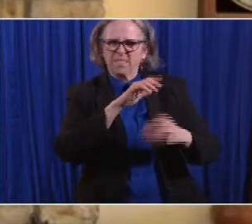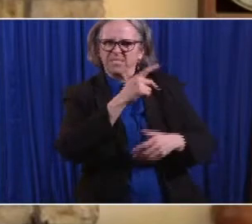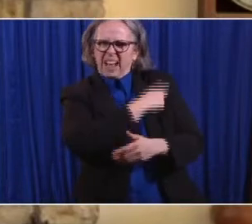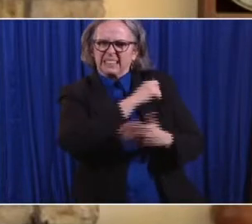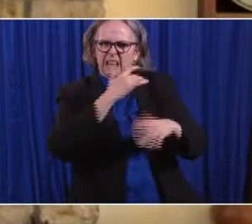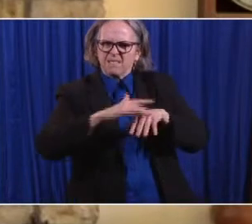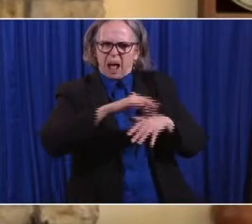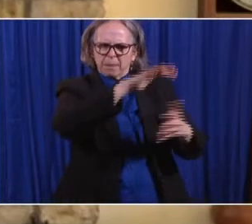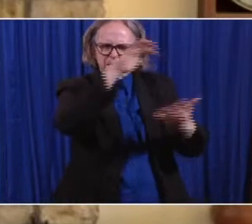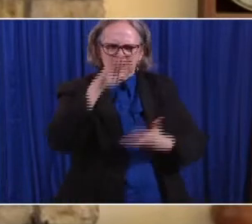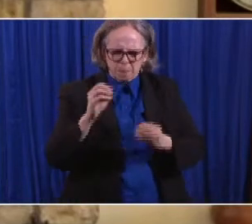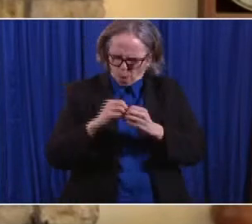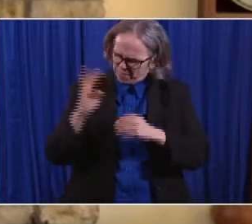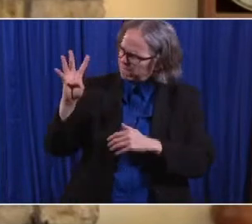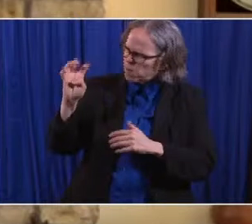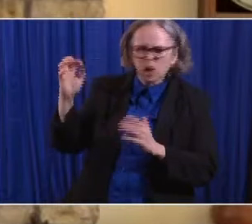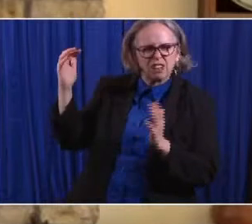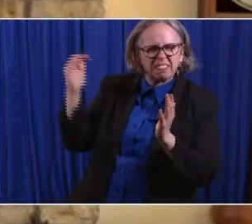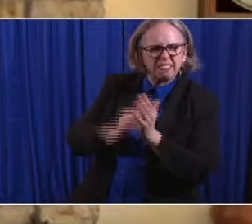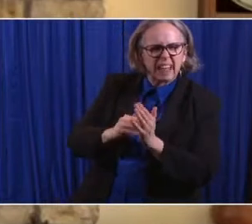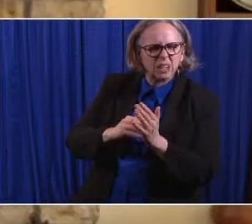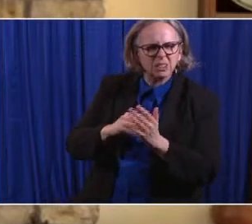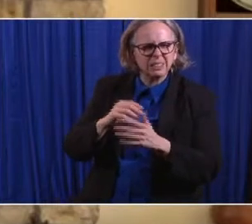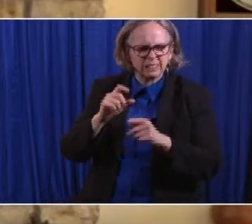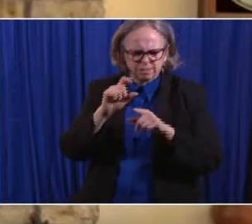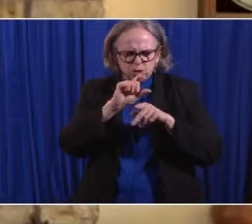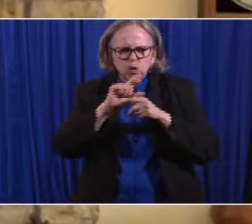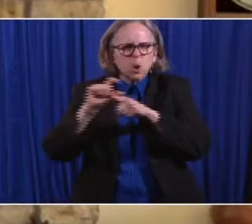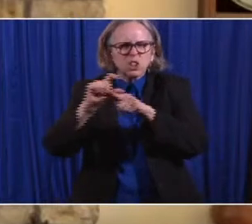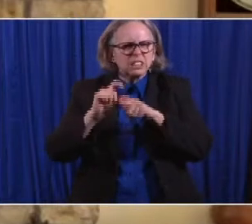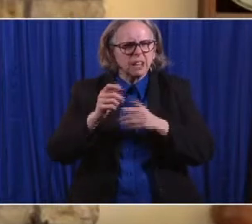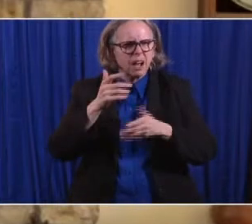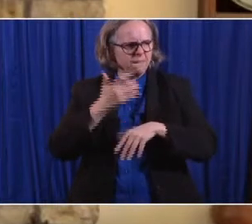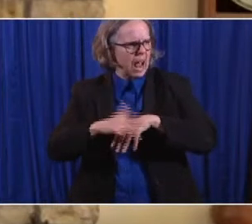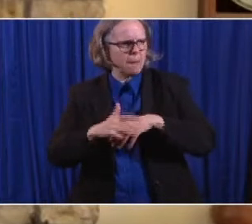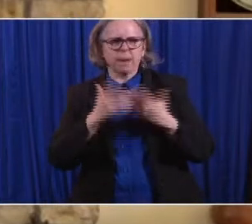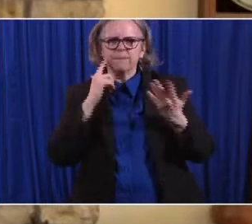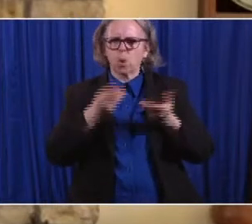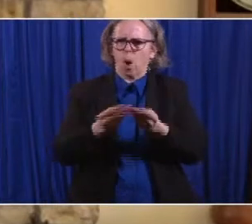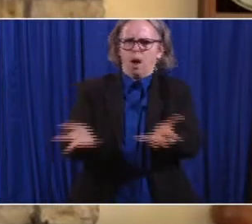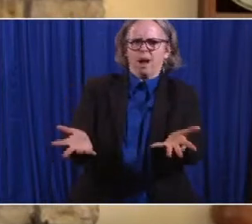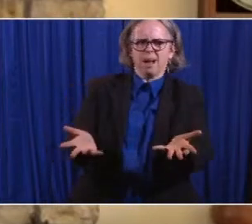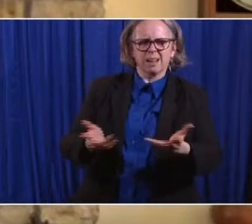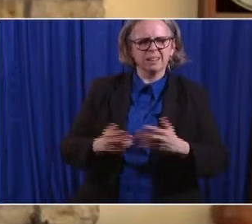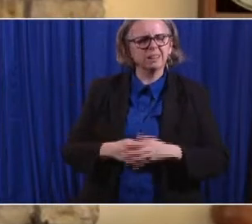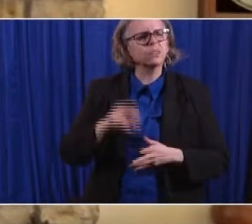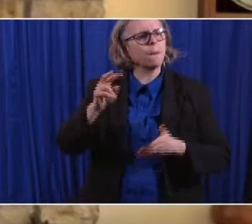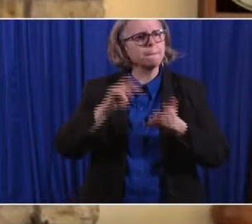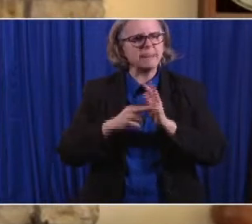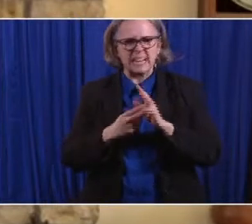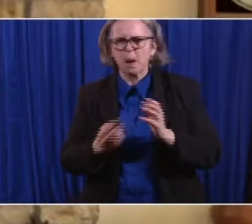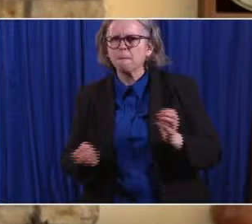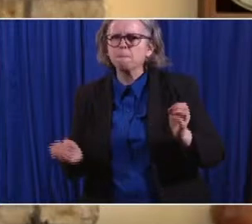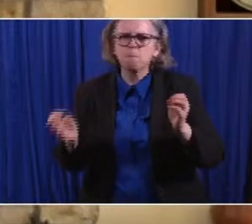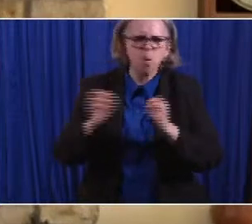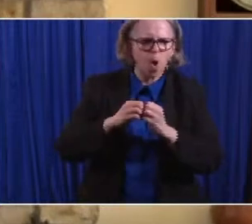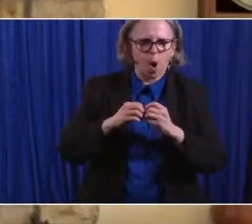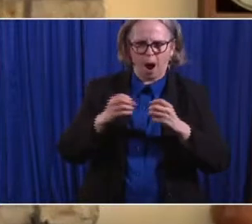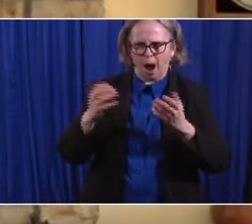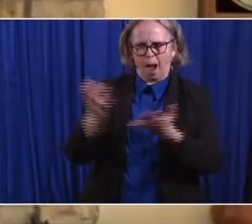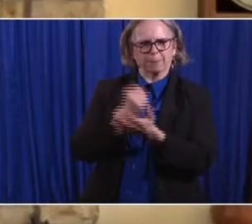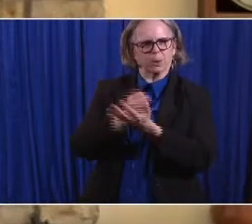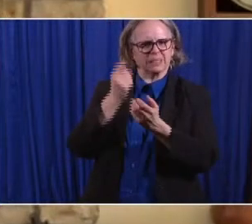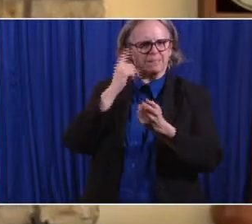doses of first doses this week, is also going to open up a lot of other slots. We will have a